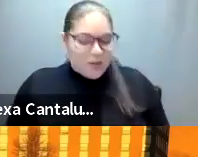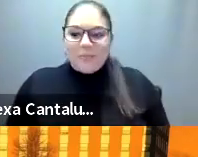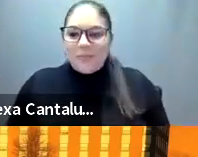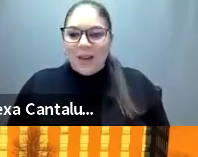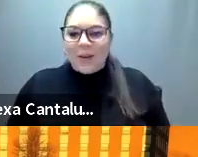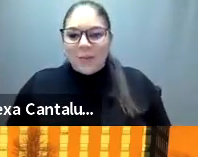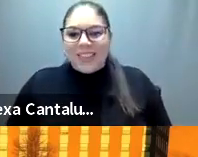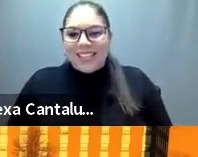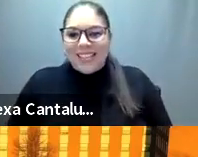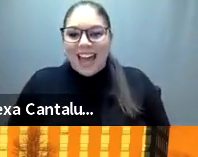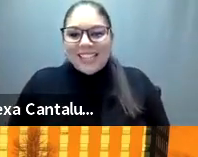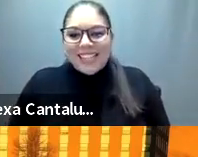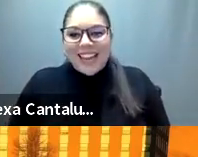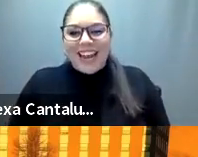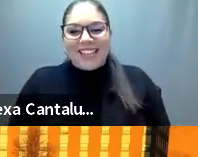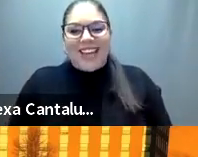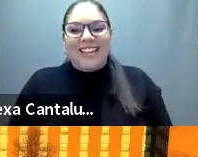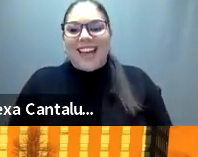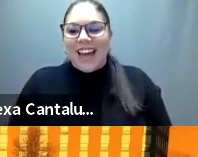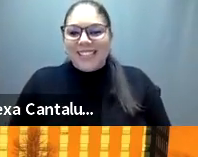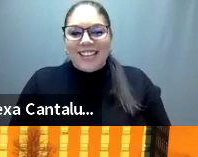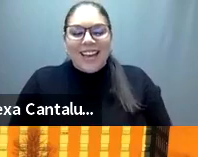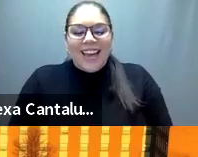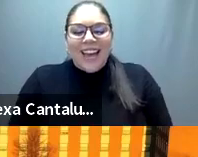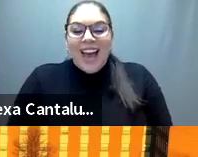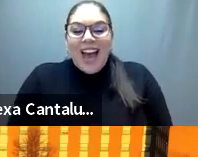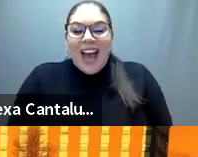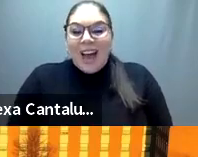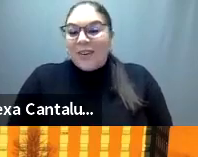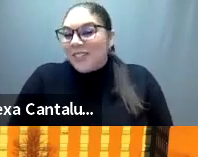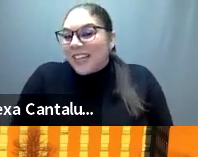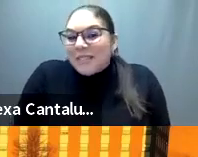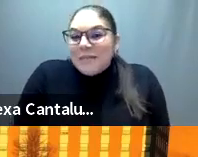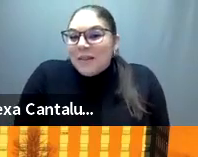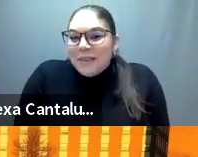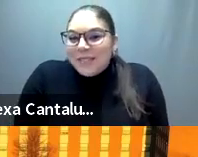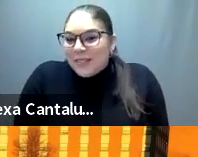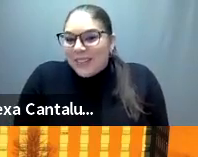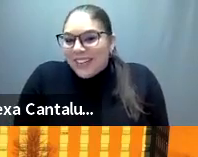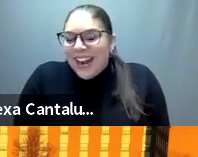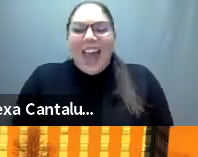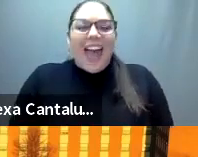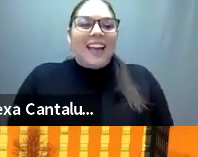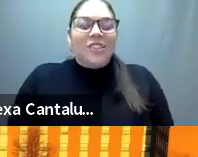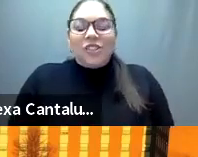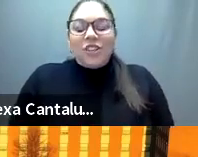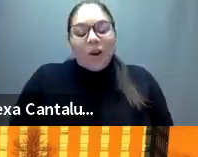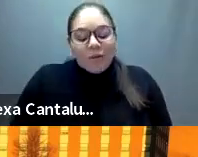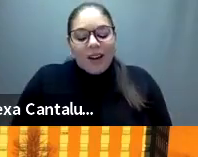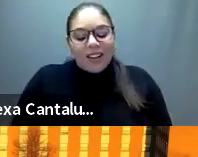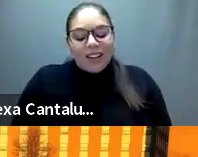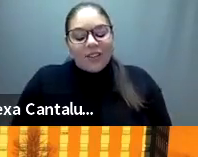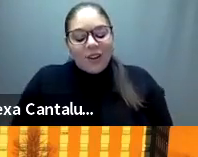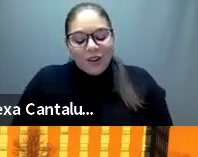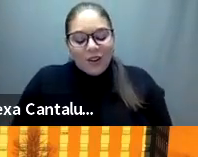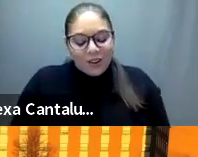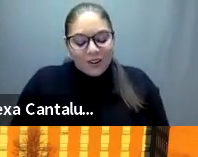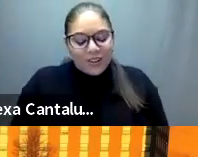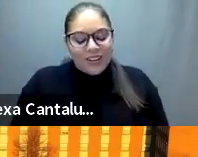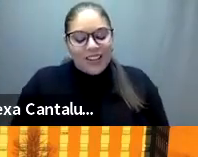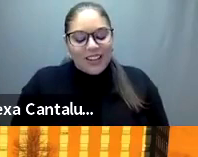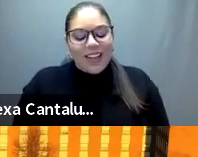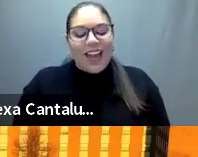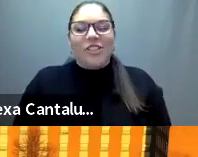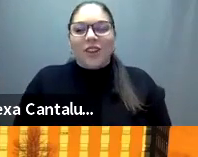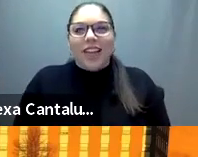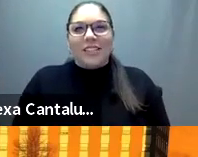I met up with Tess and I said, Tess, how would you like to be my mentor? And she thought about it long and